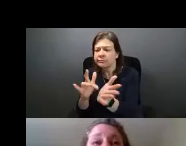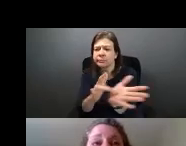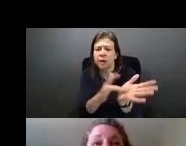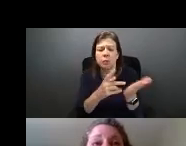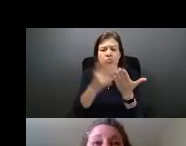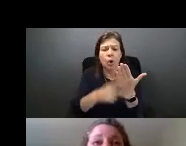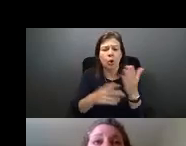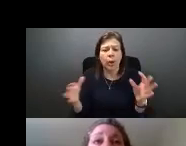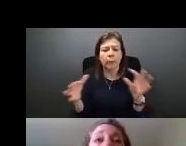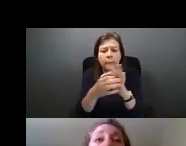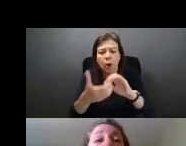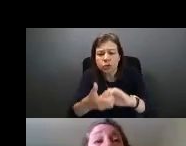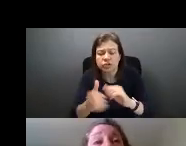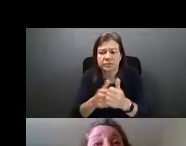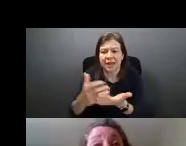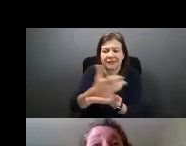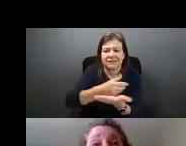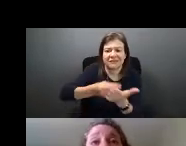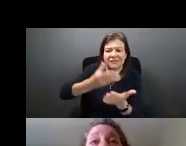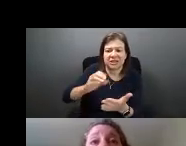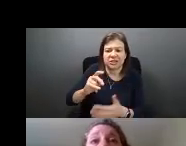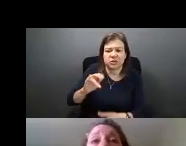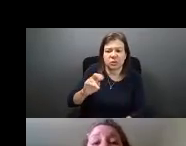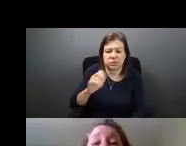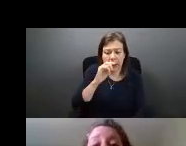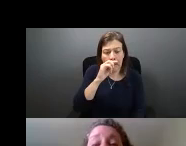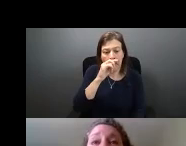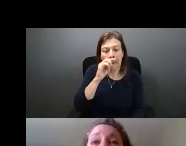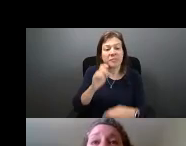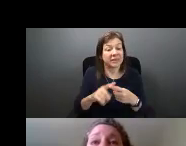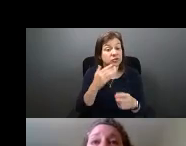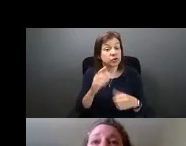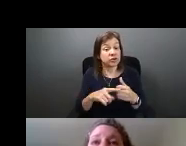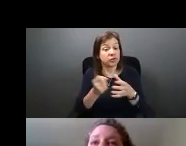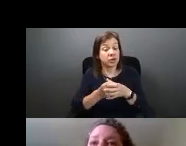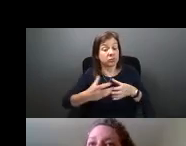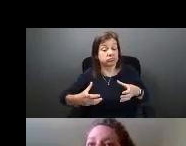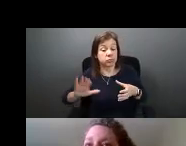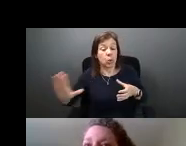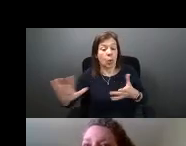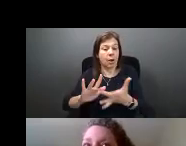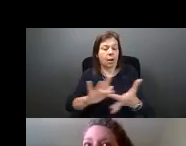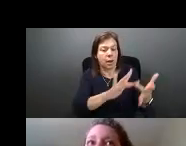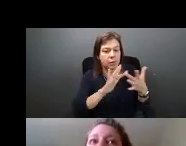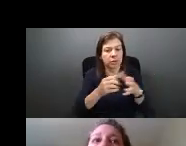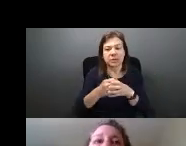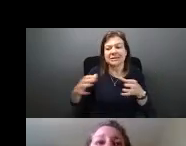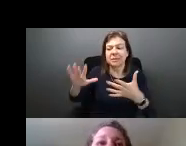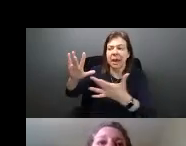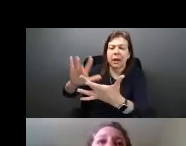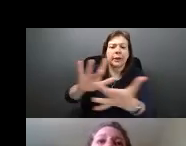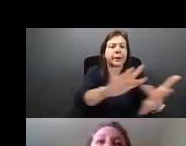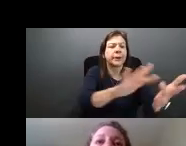funding sources. It's a good thing if you're able to expand your network, expand the reach,